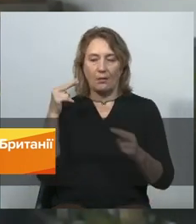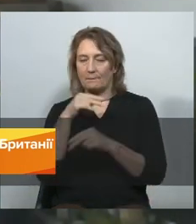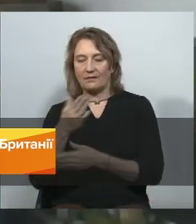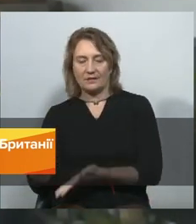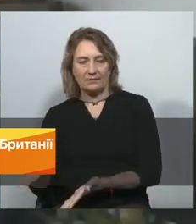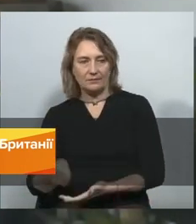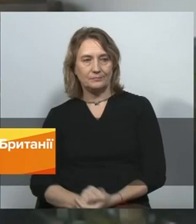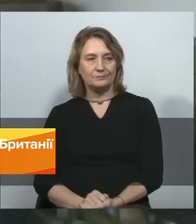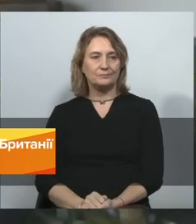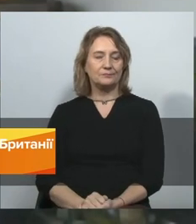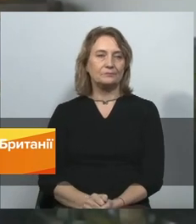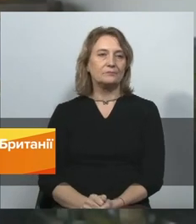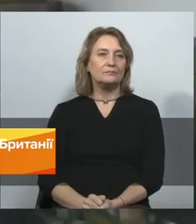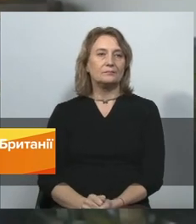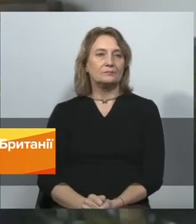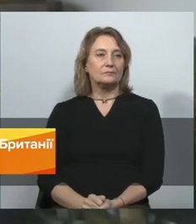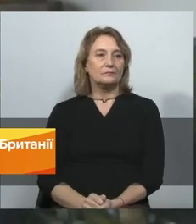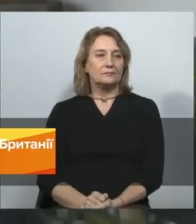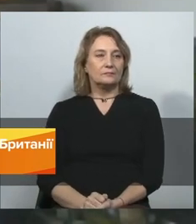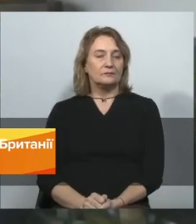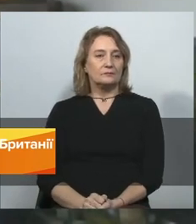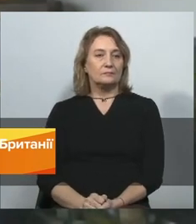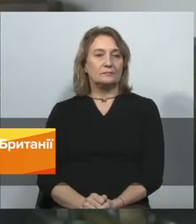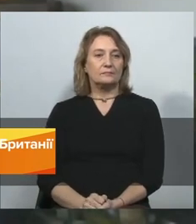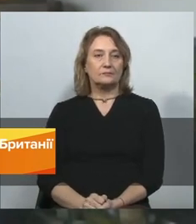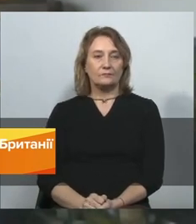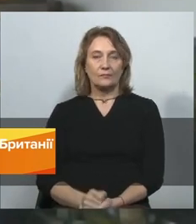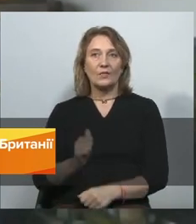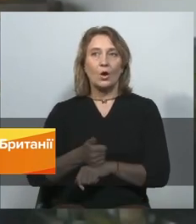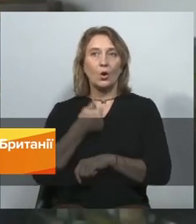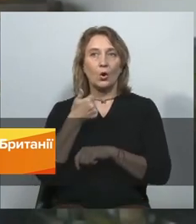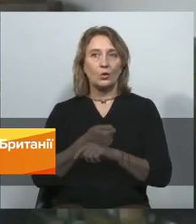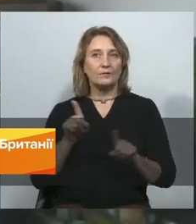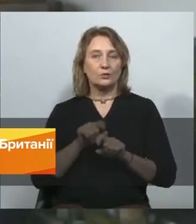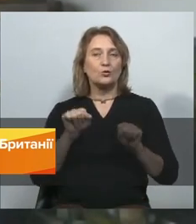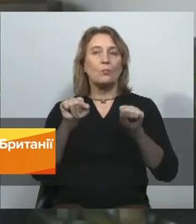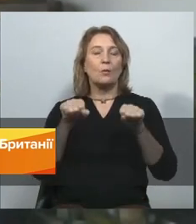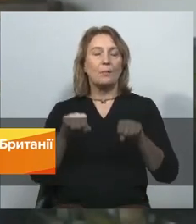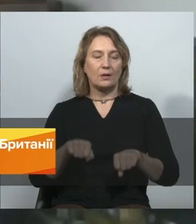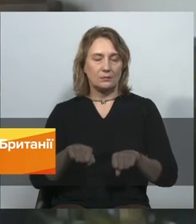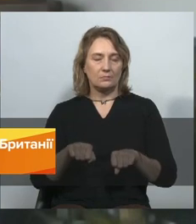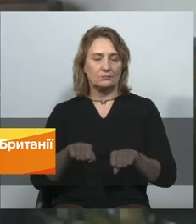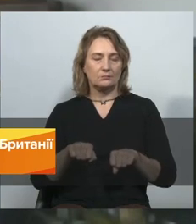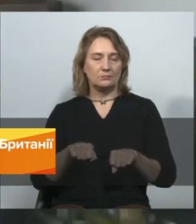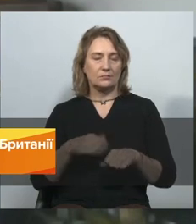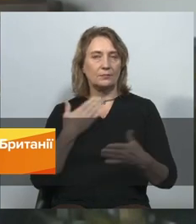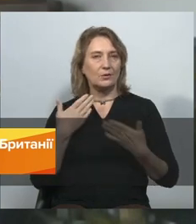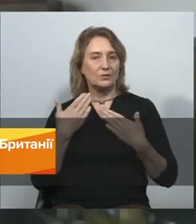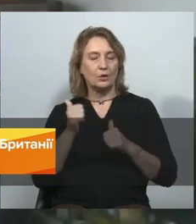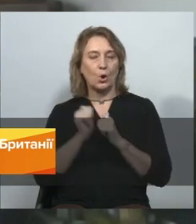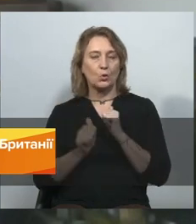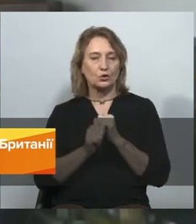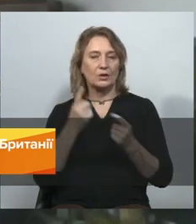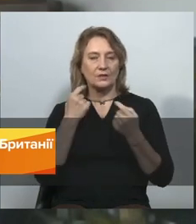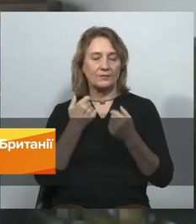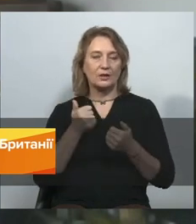information. And so what happens is that we won't actually evaluate critically each piece of information. We just sort of accept